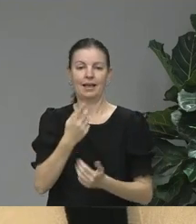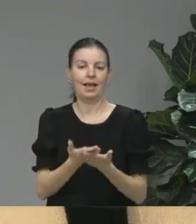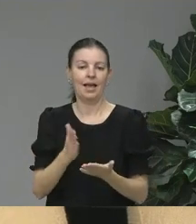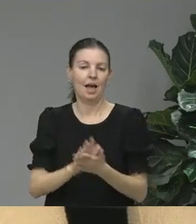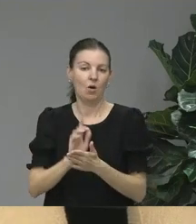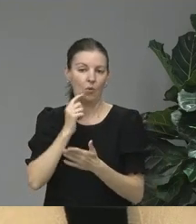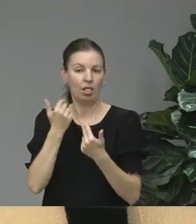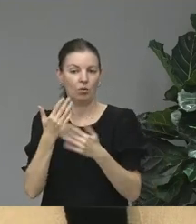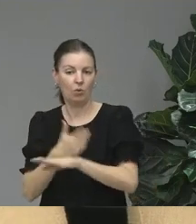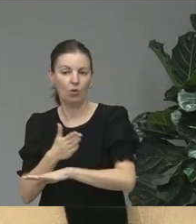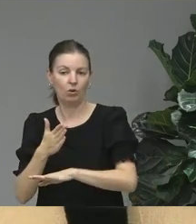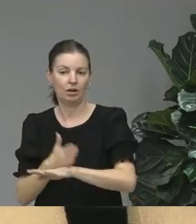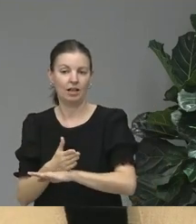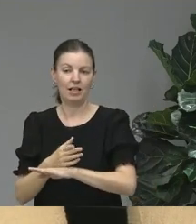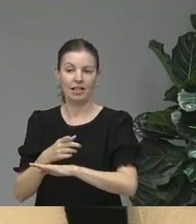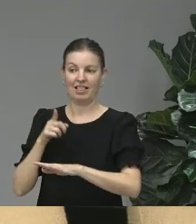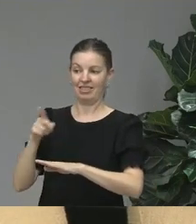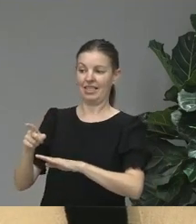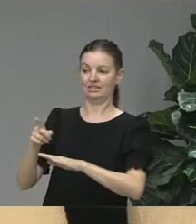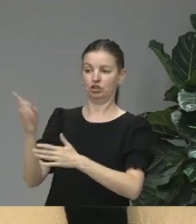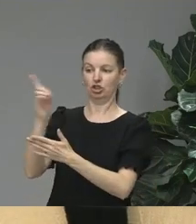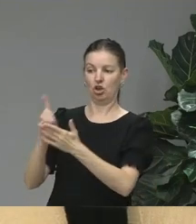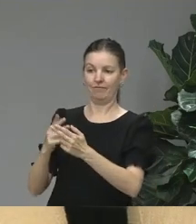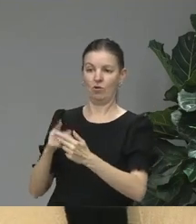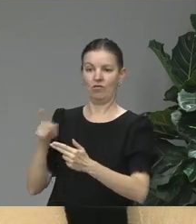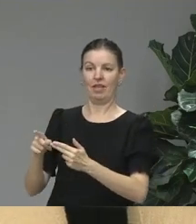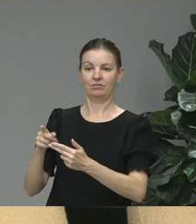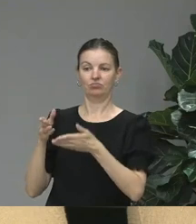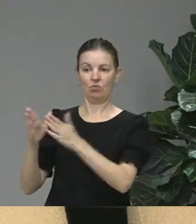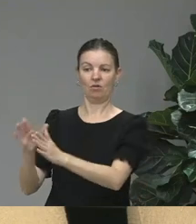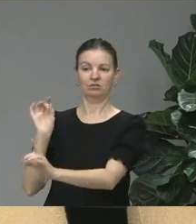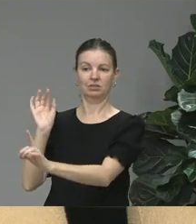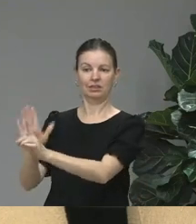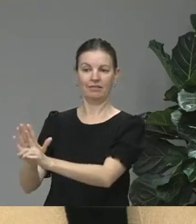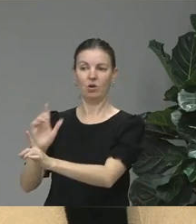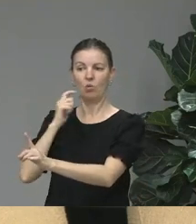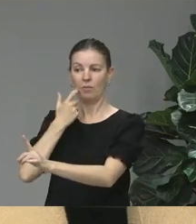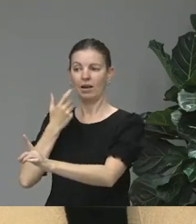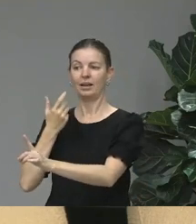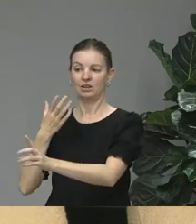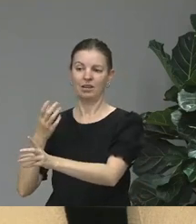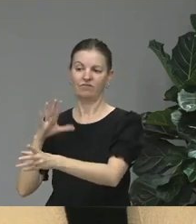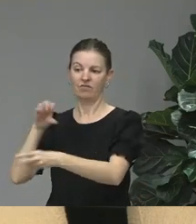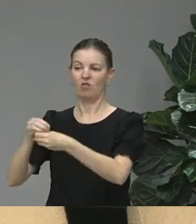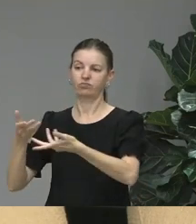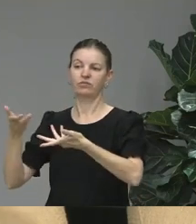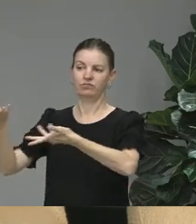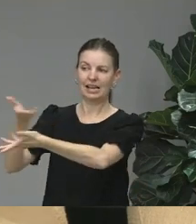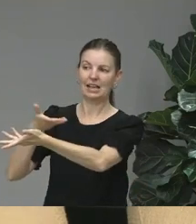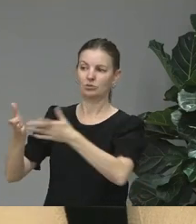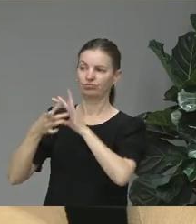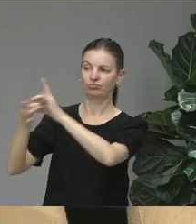of the design of the mechanism itself would be the process of engagement with parliamentary processes.